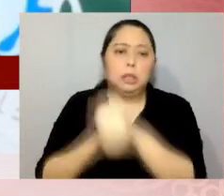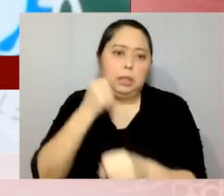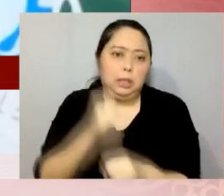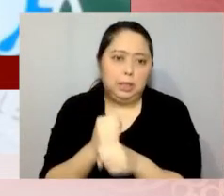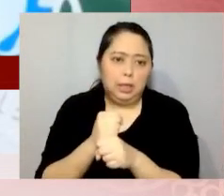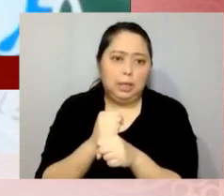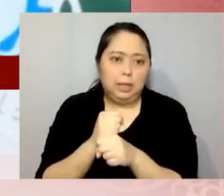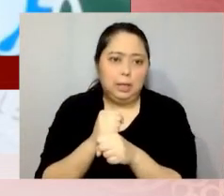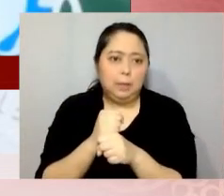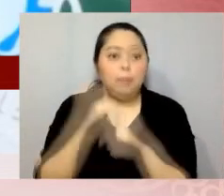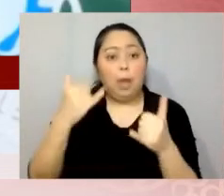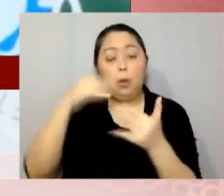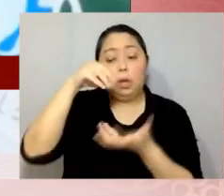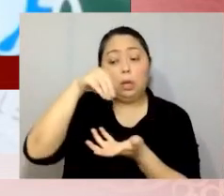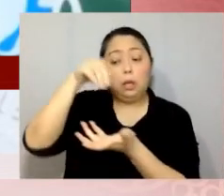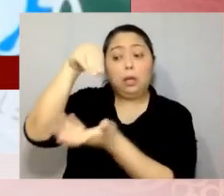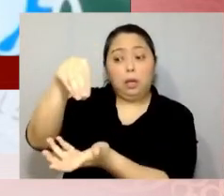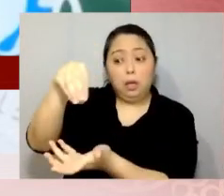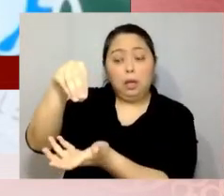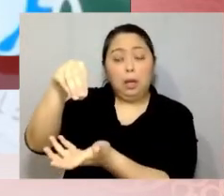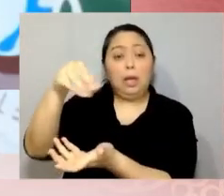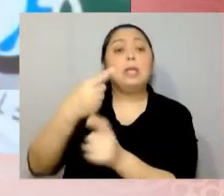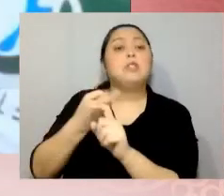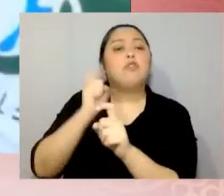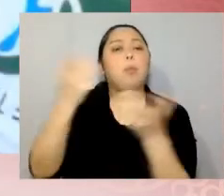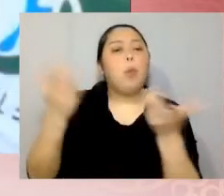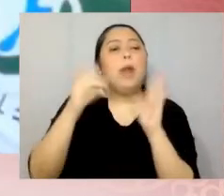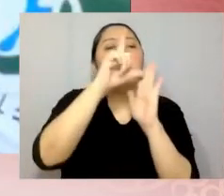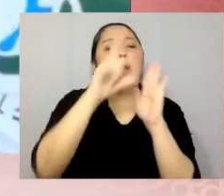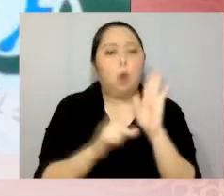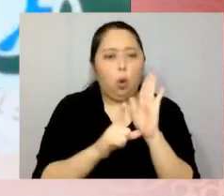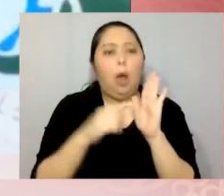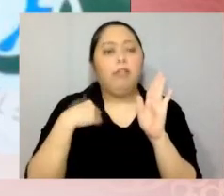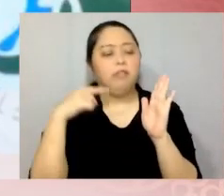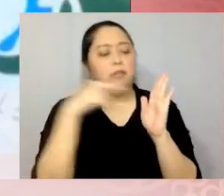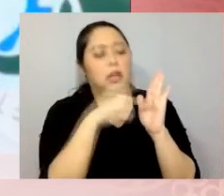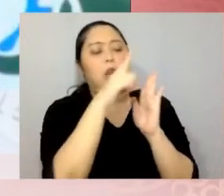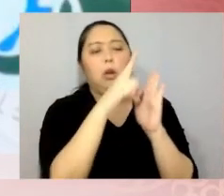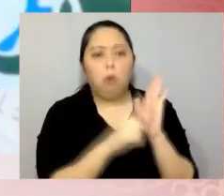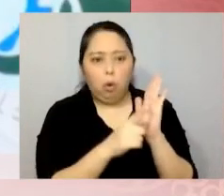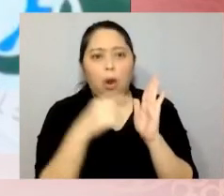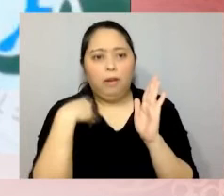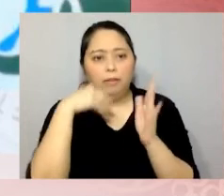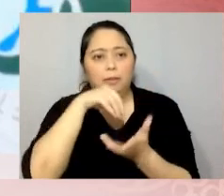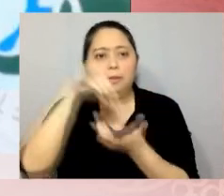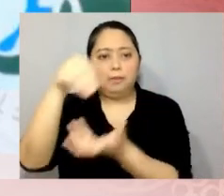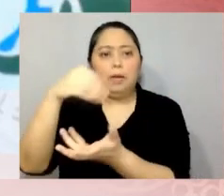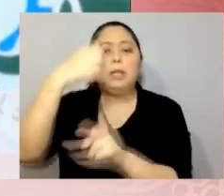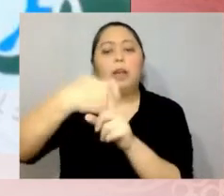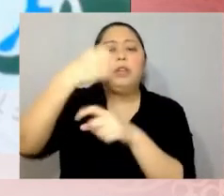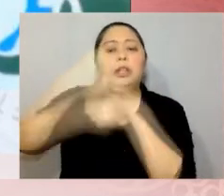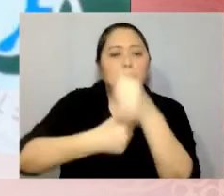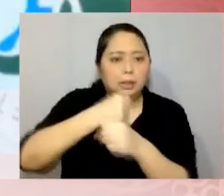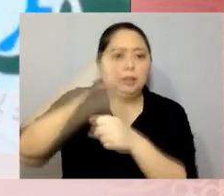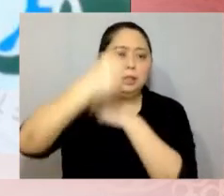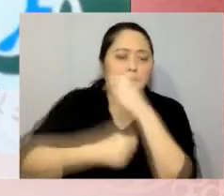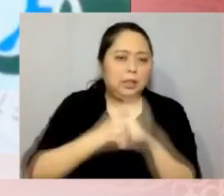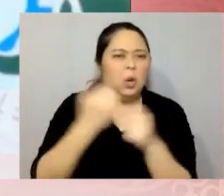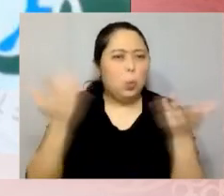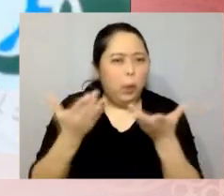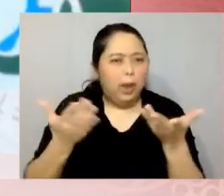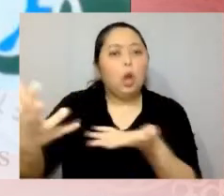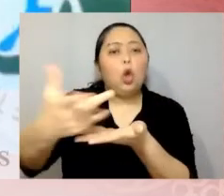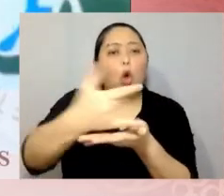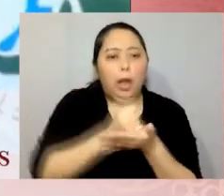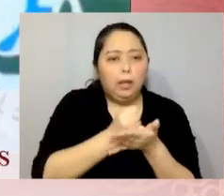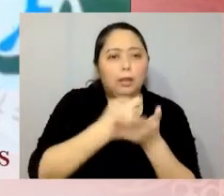for this year. The block grant is provided by law, the annual block grant, coming from the collections from the